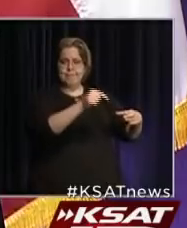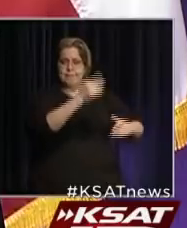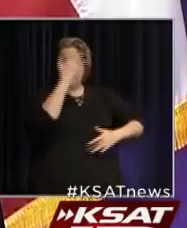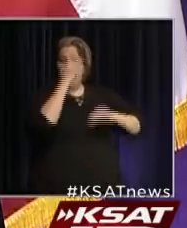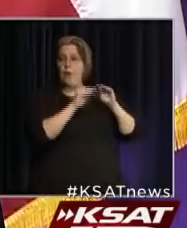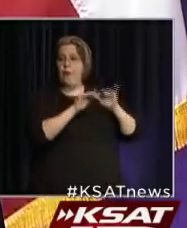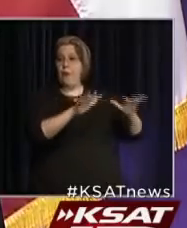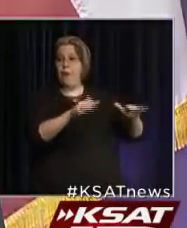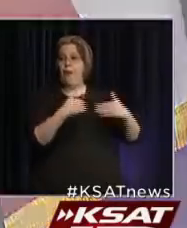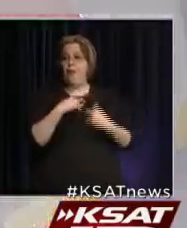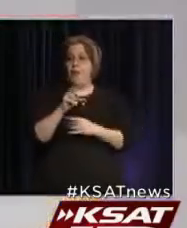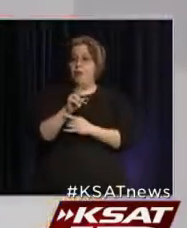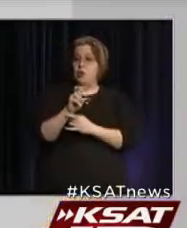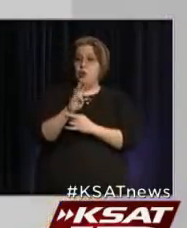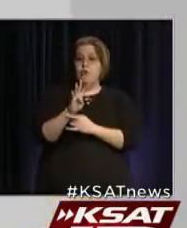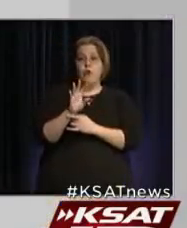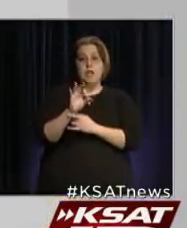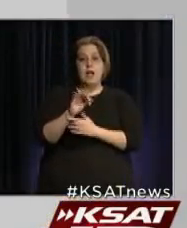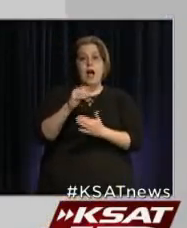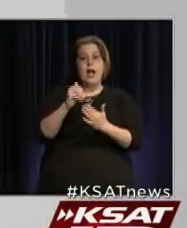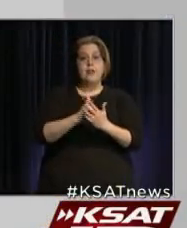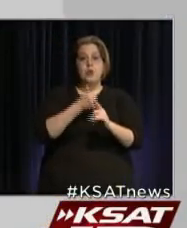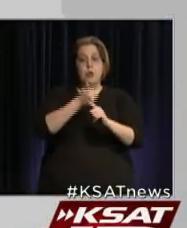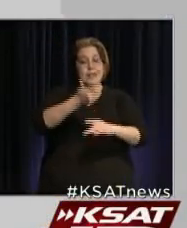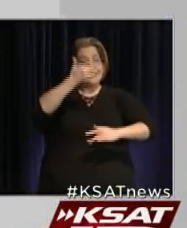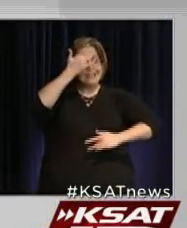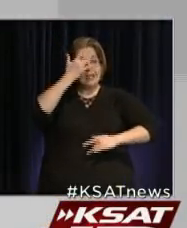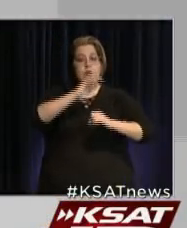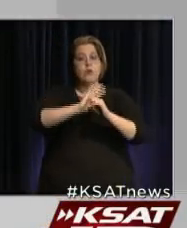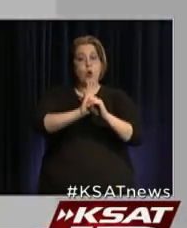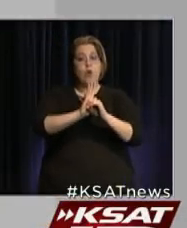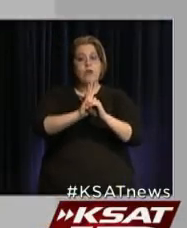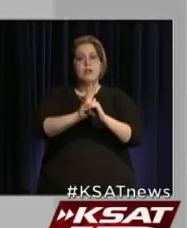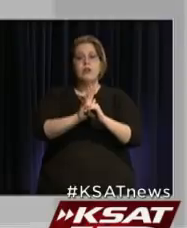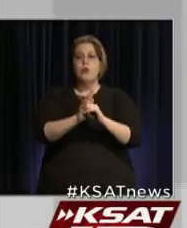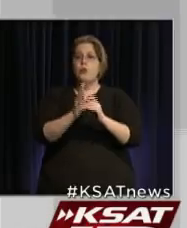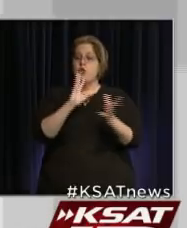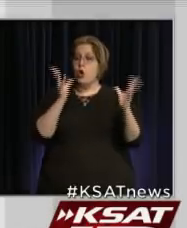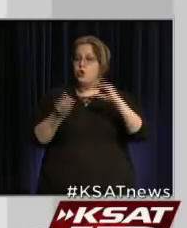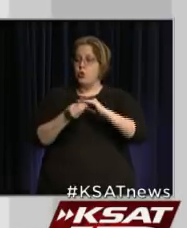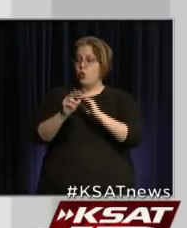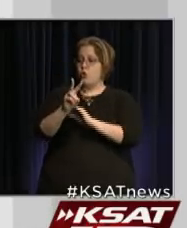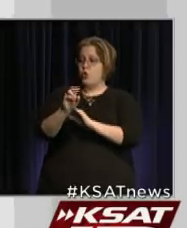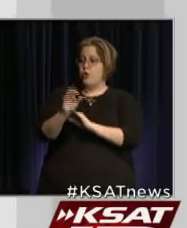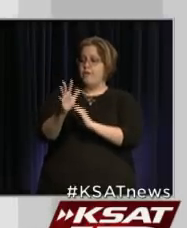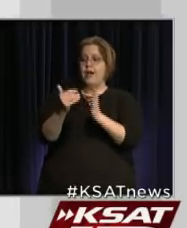infections, we have 249 new cases of COVID-19, which brings our total to